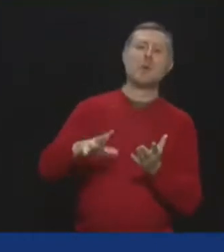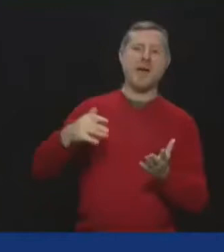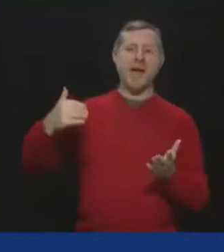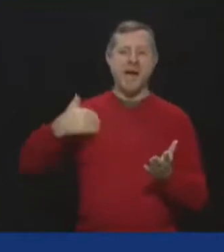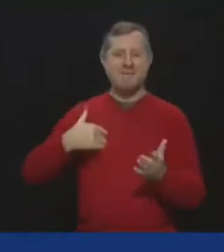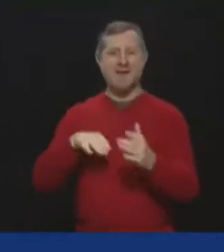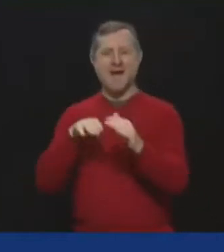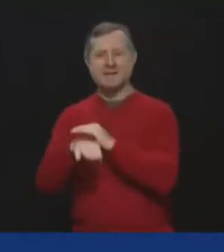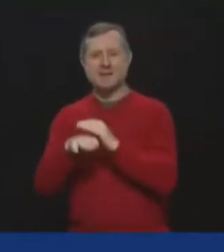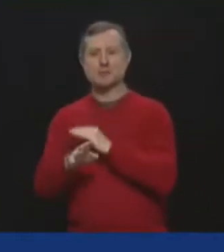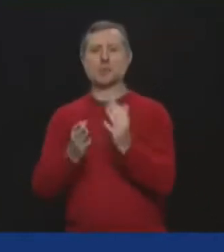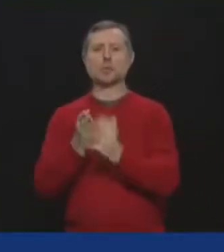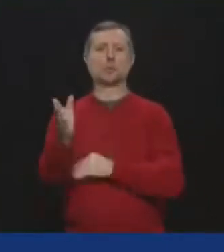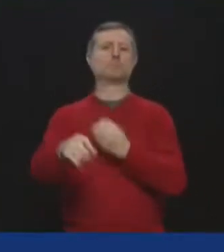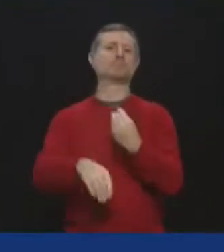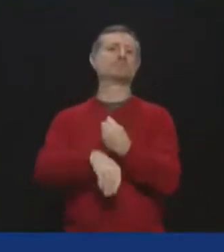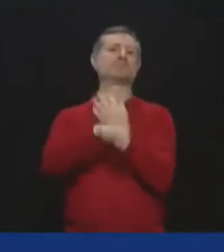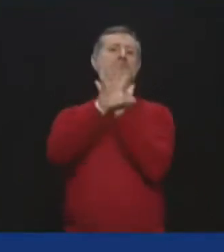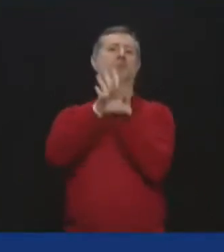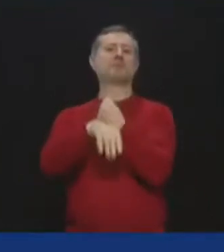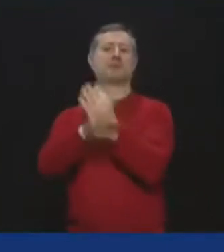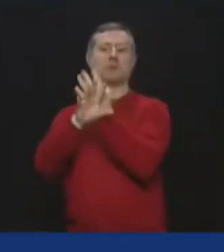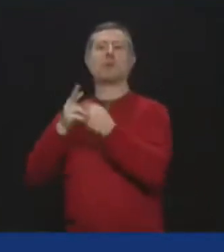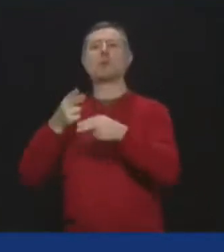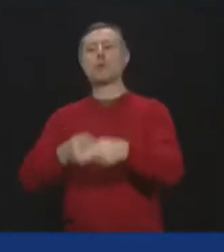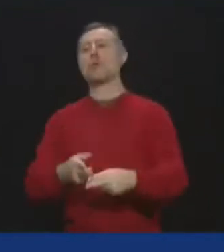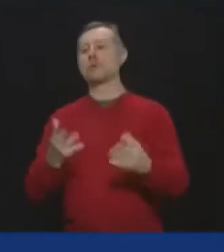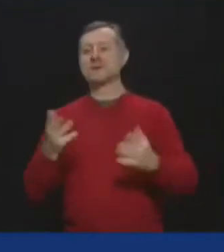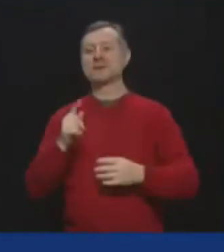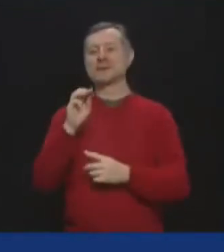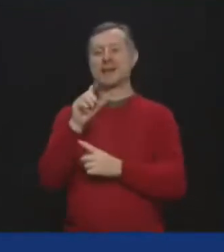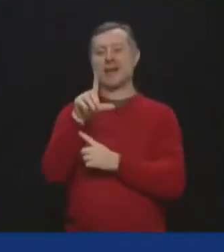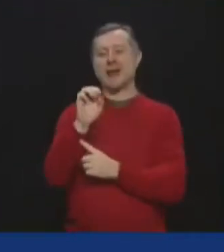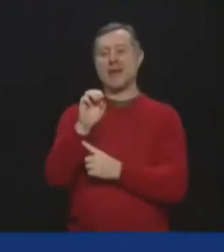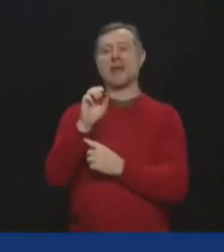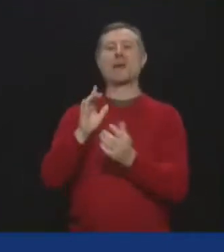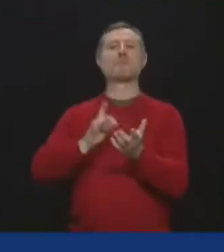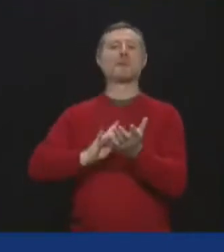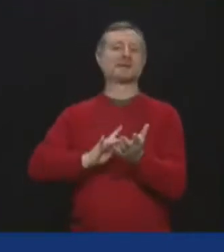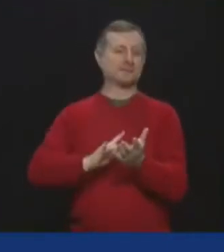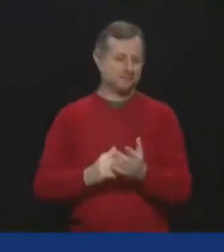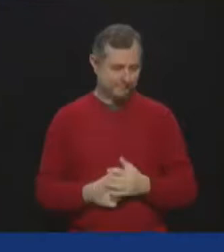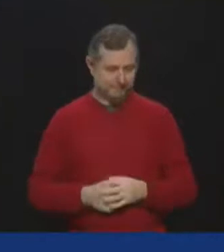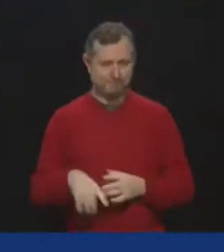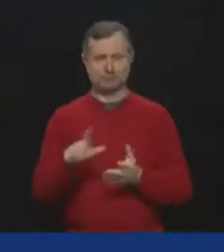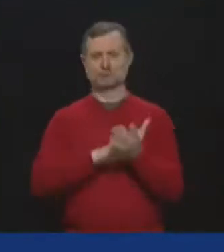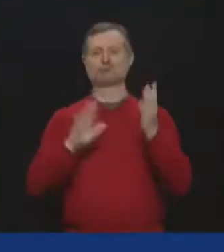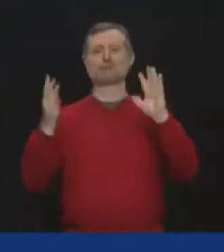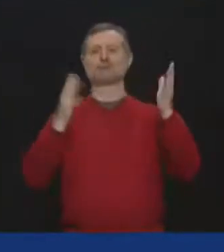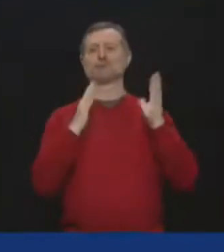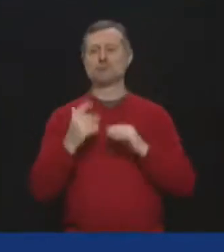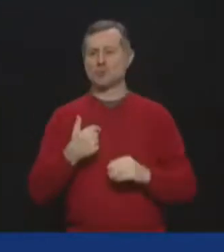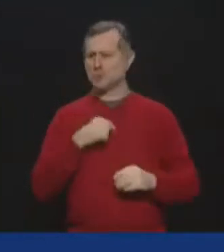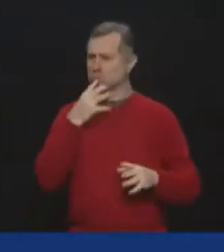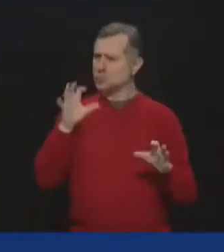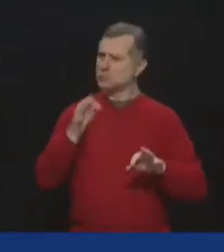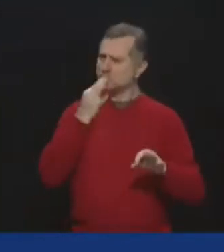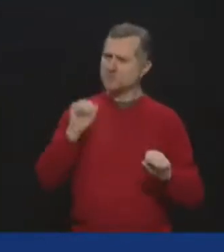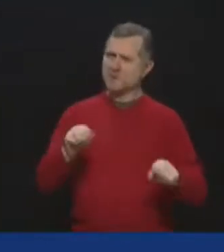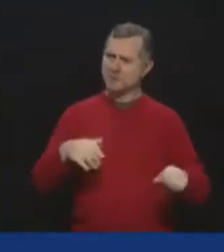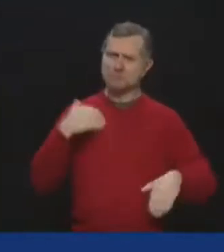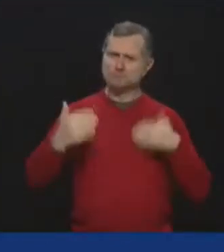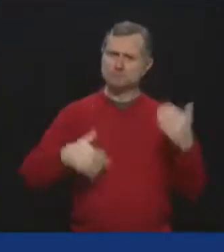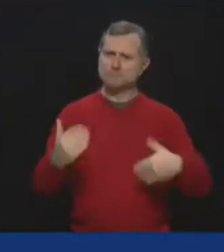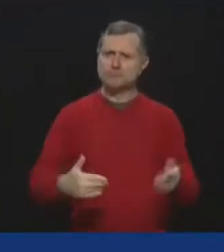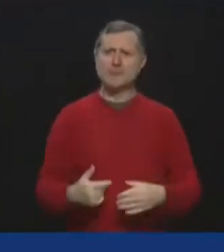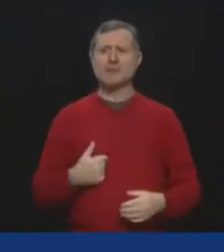And I'm directing them to make sure that these updates are done as soon as possible. So they're not just